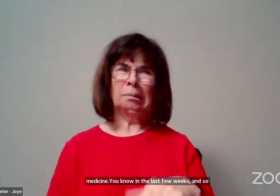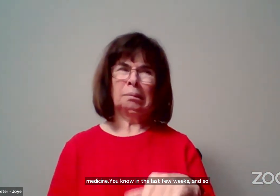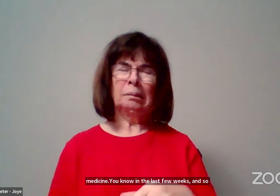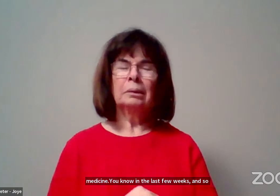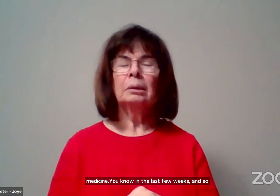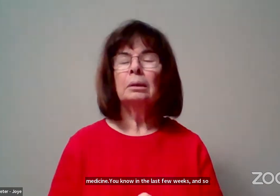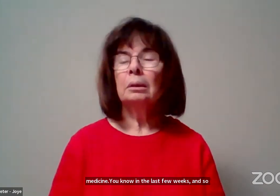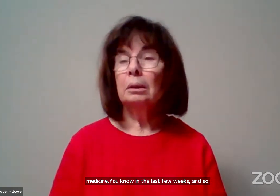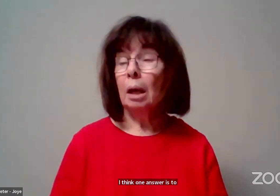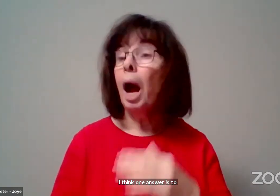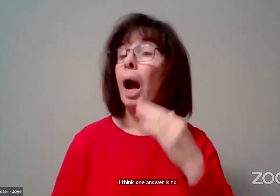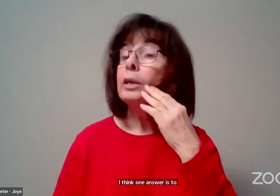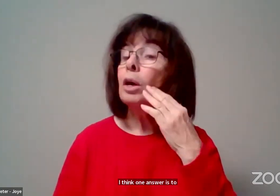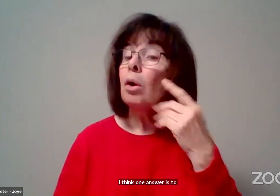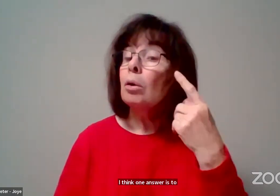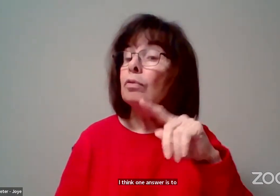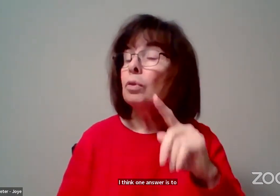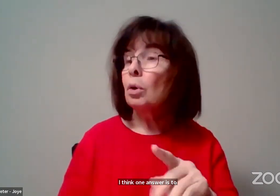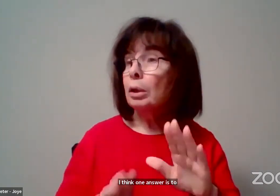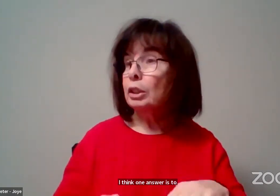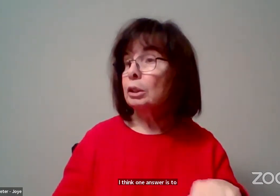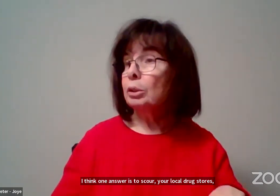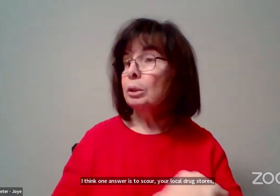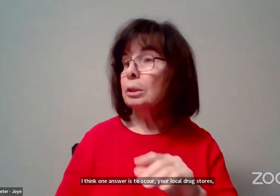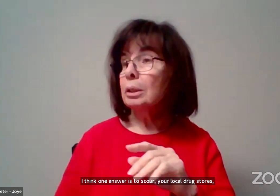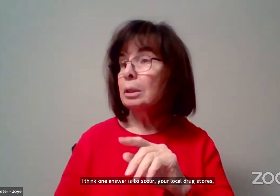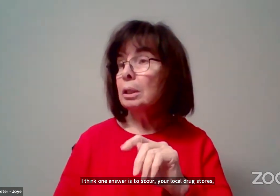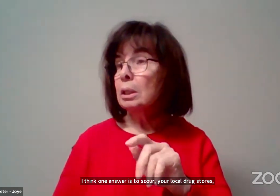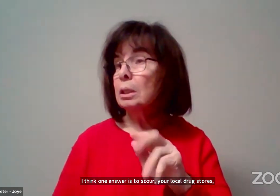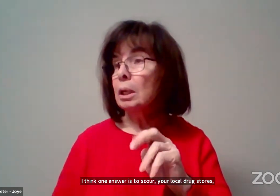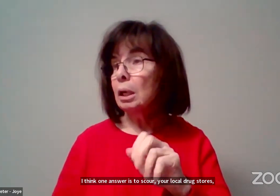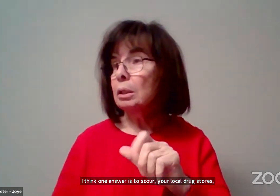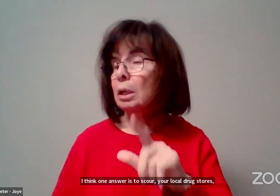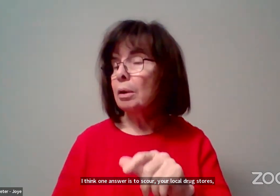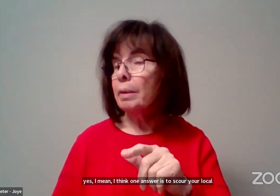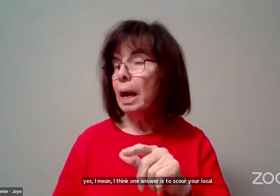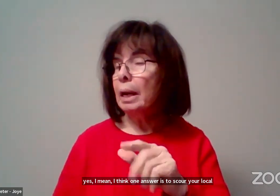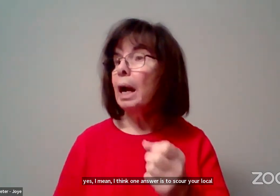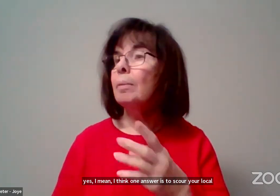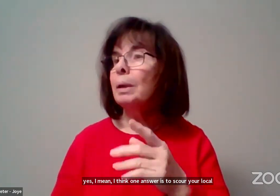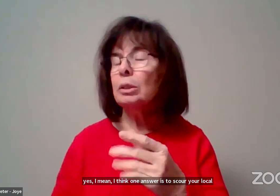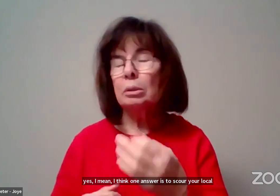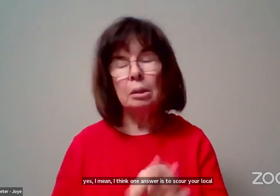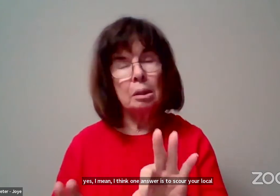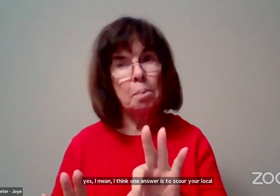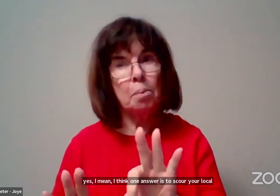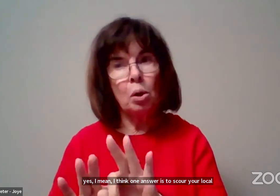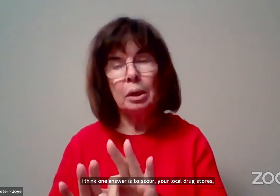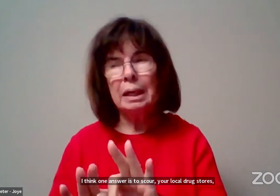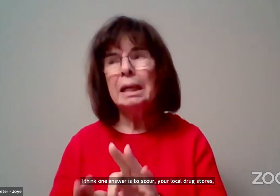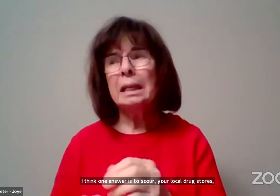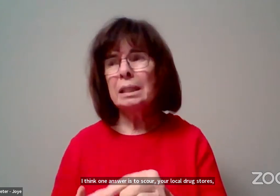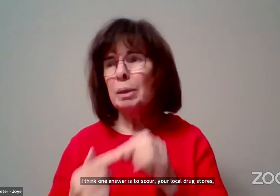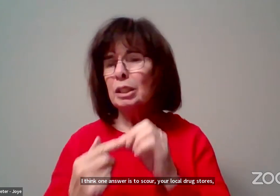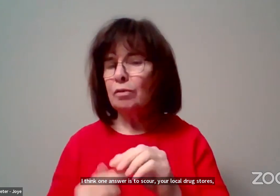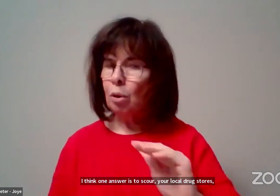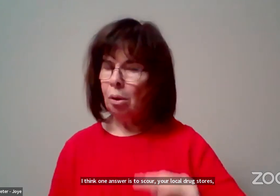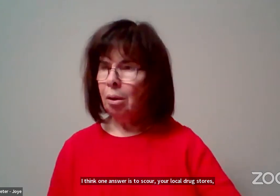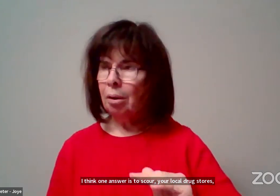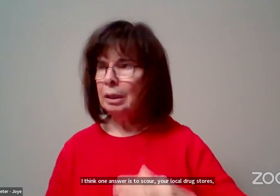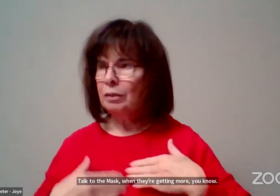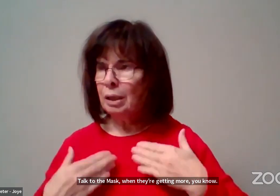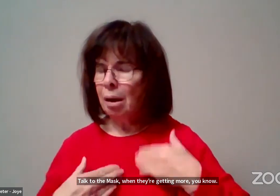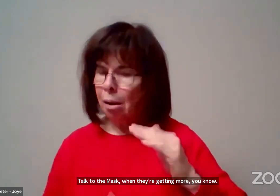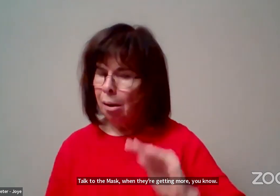Well, and I know for children's Tylenol, dosing is really important, especially in the very, very small children, but it has to